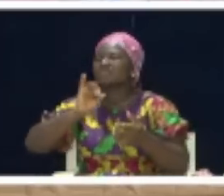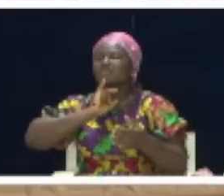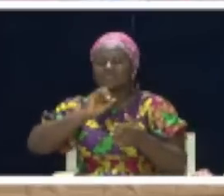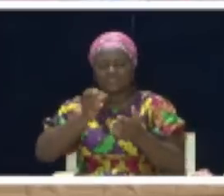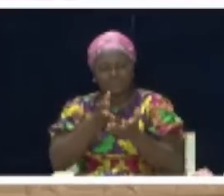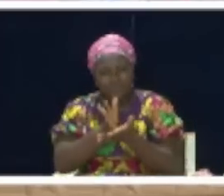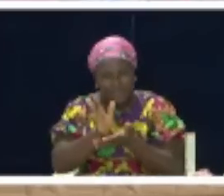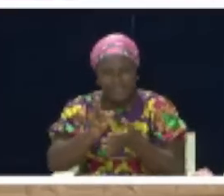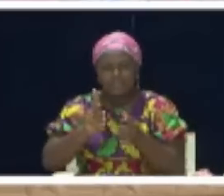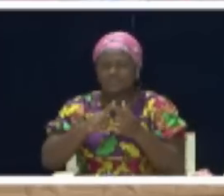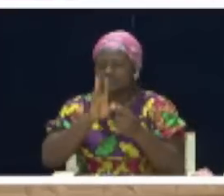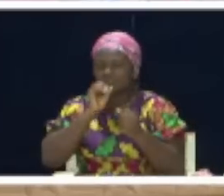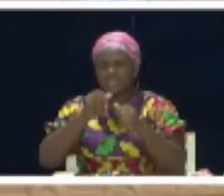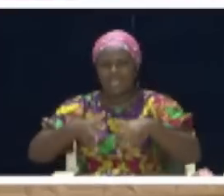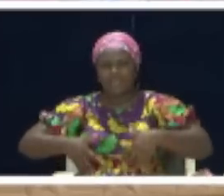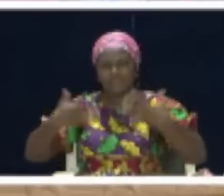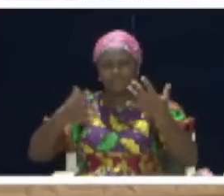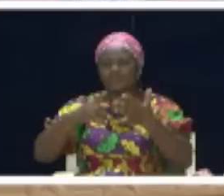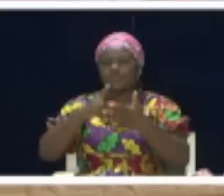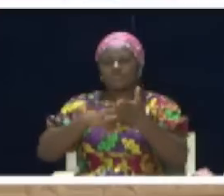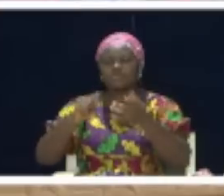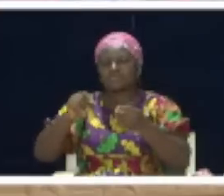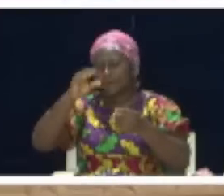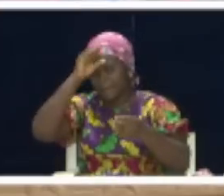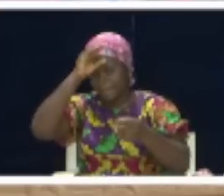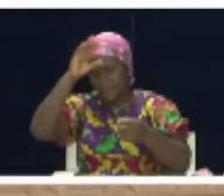Because what the man of God has said,